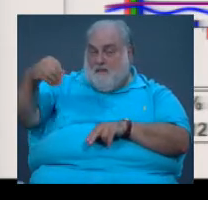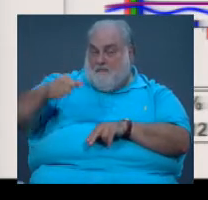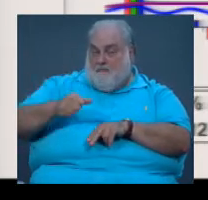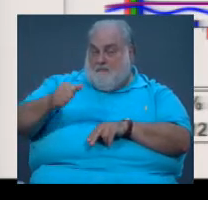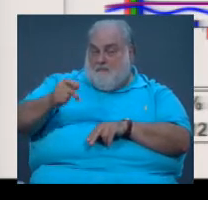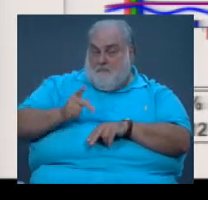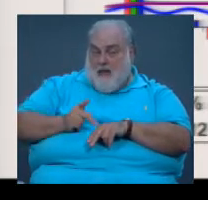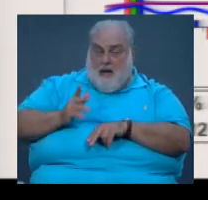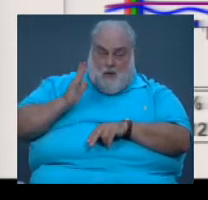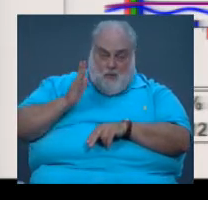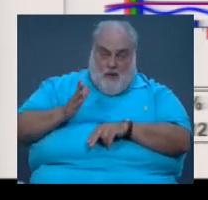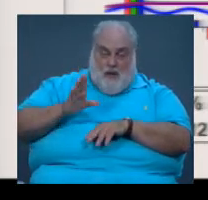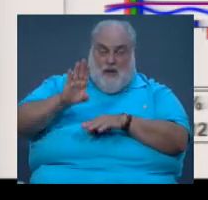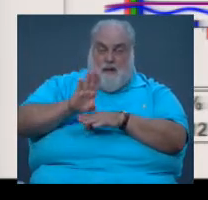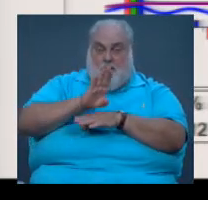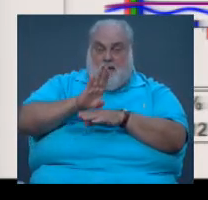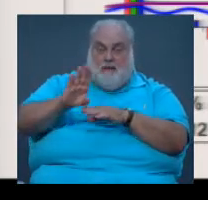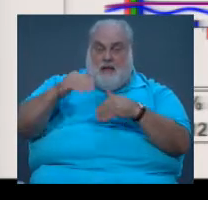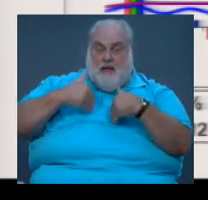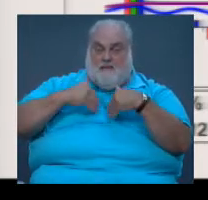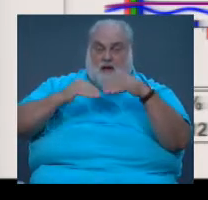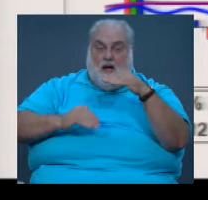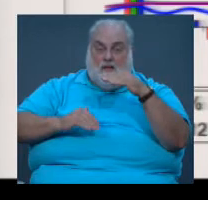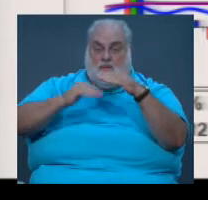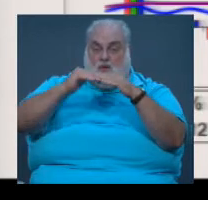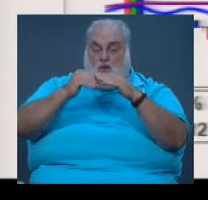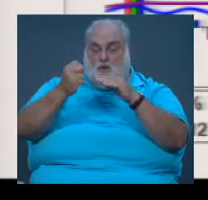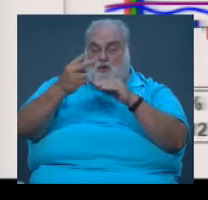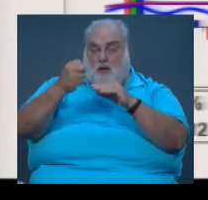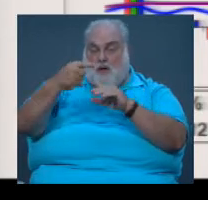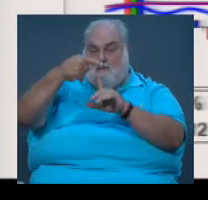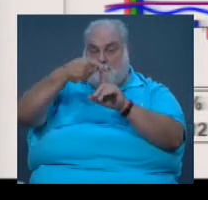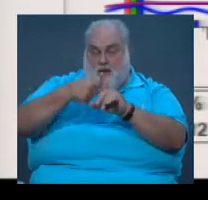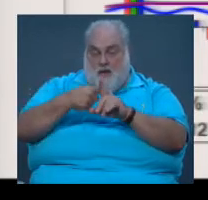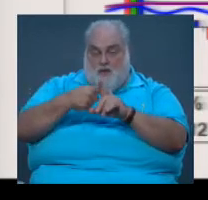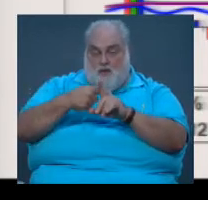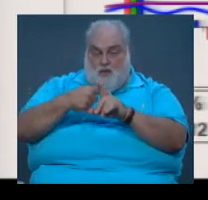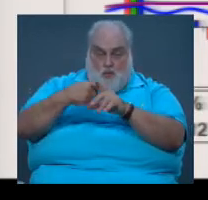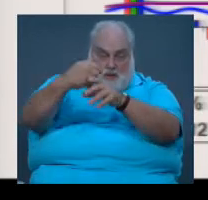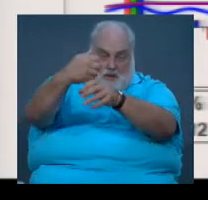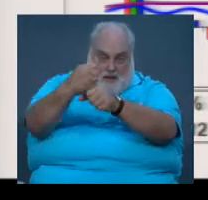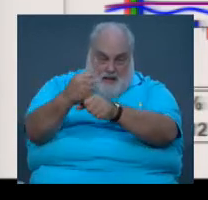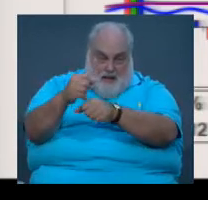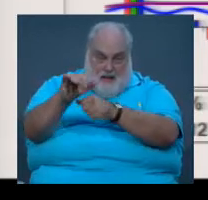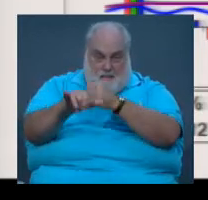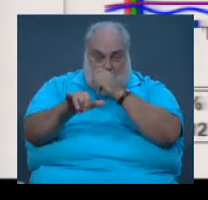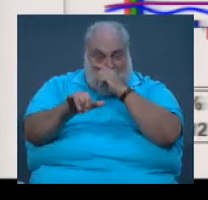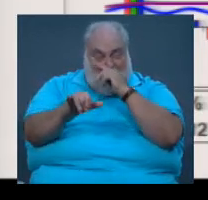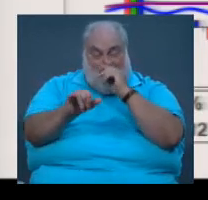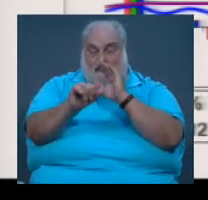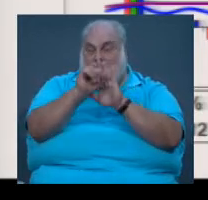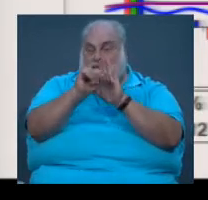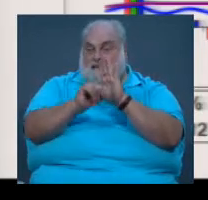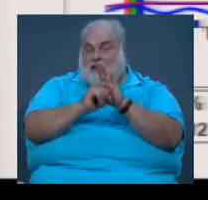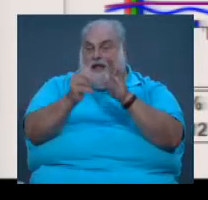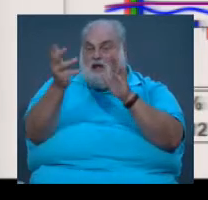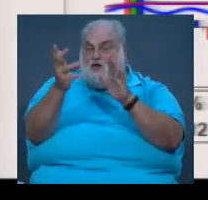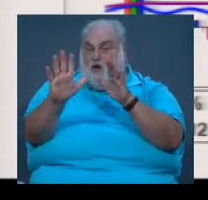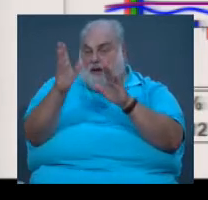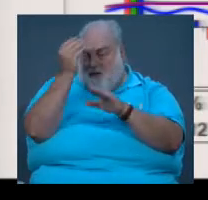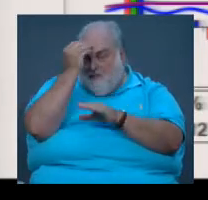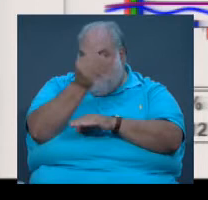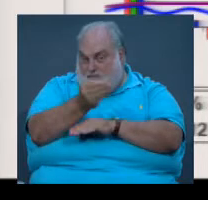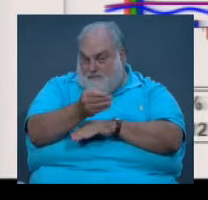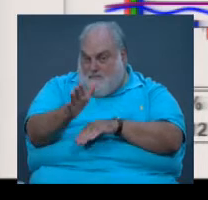businesses have up to 12 months to claim that rebate. So that the state has advised